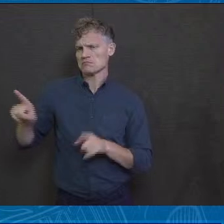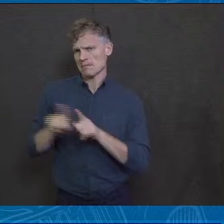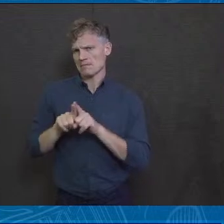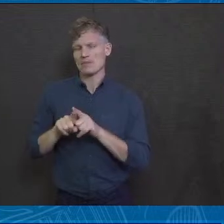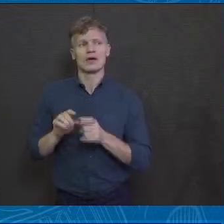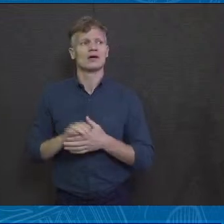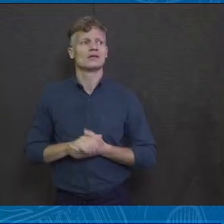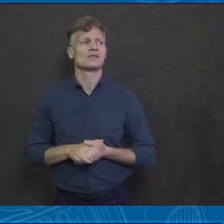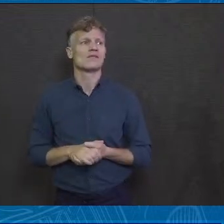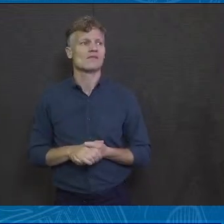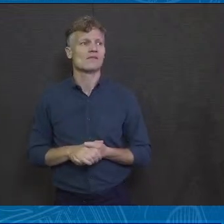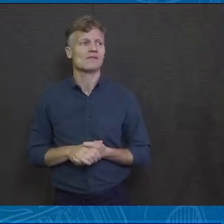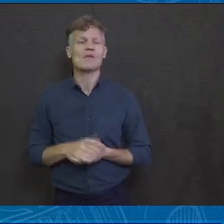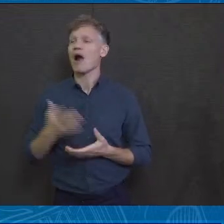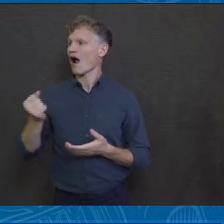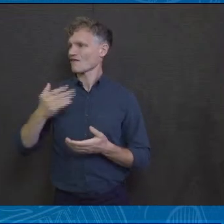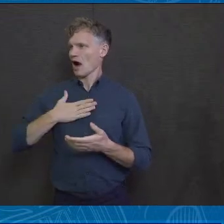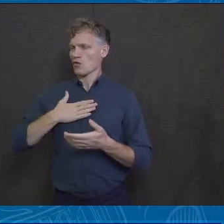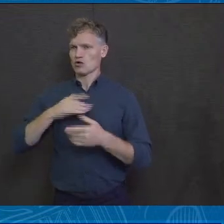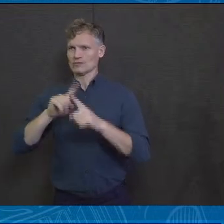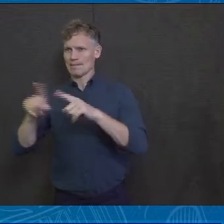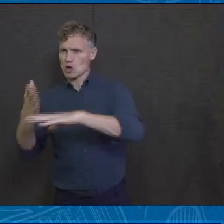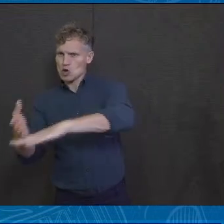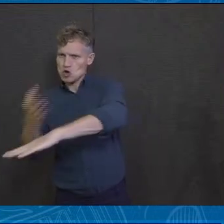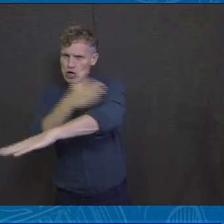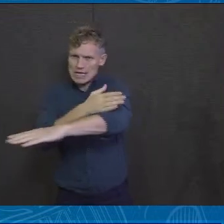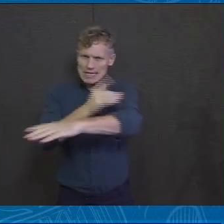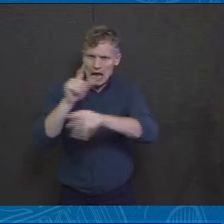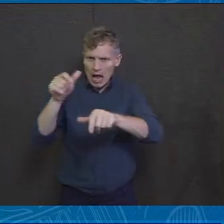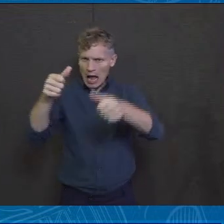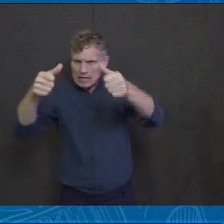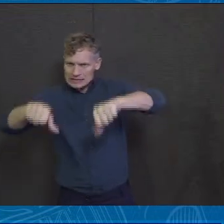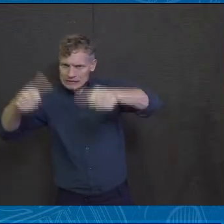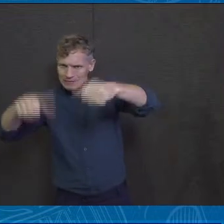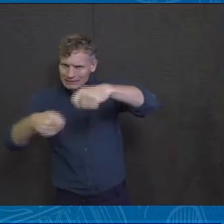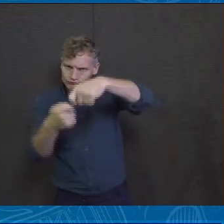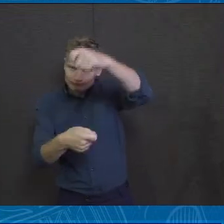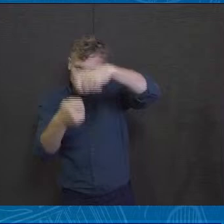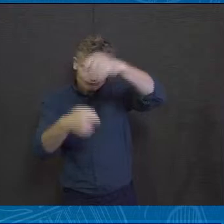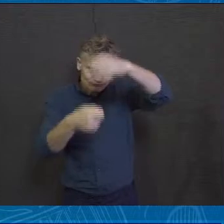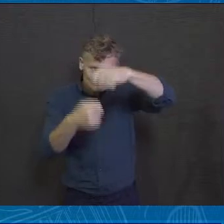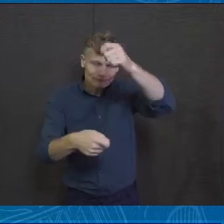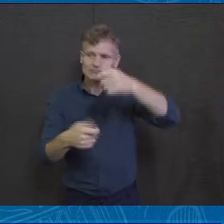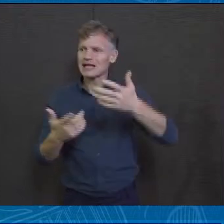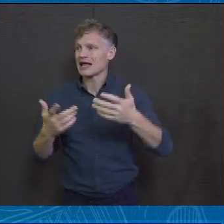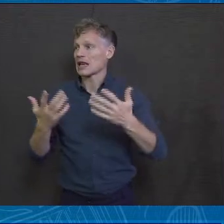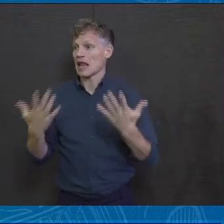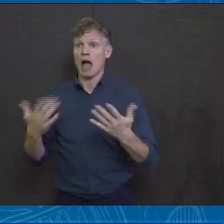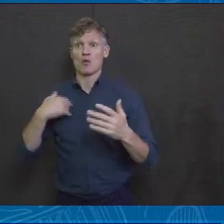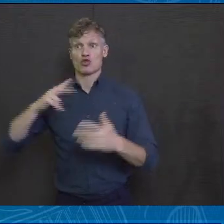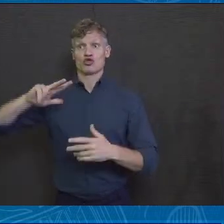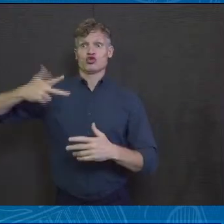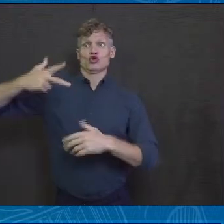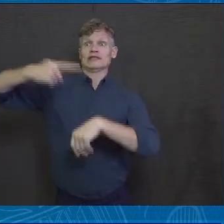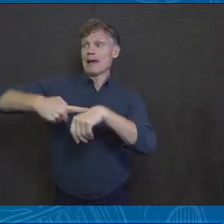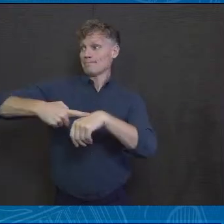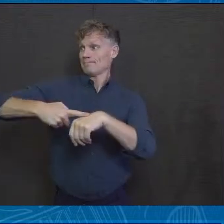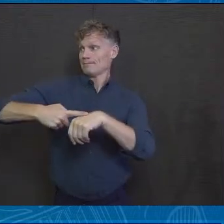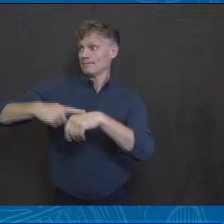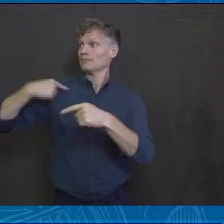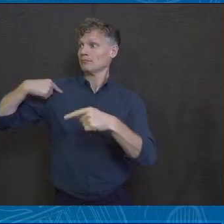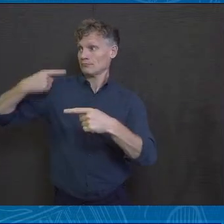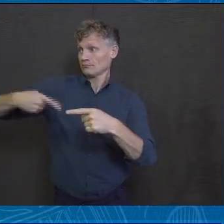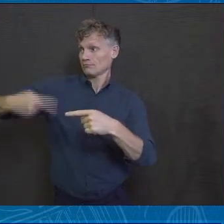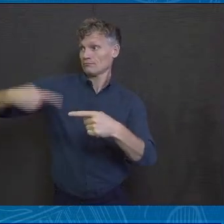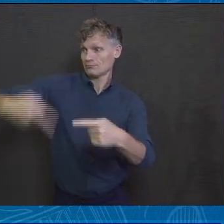National Disaster Management Plan. This is the third version of our country already. We apply the Sendai